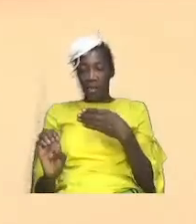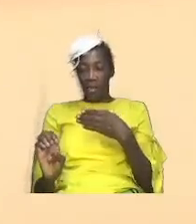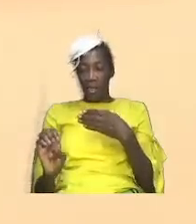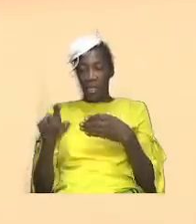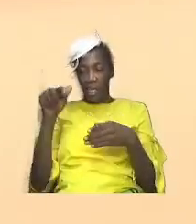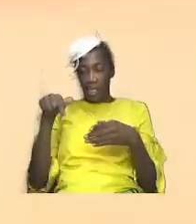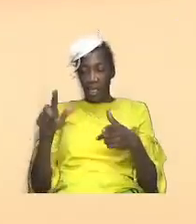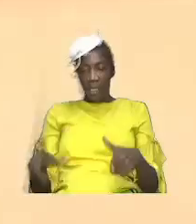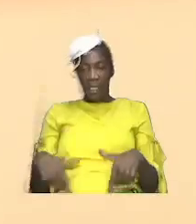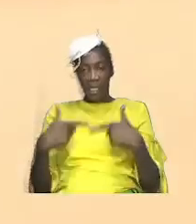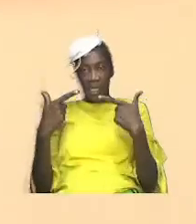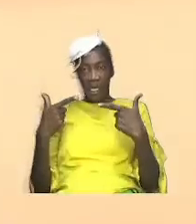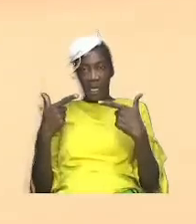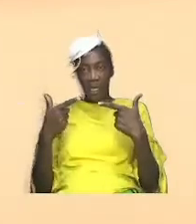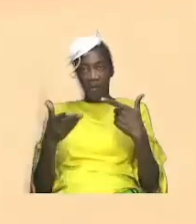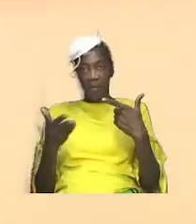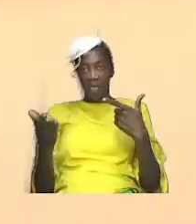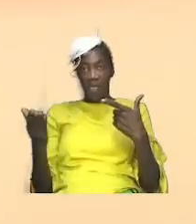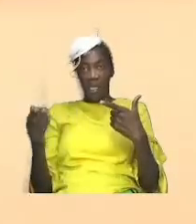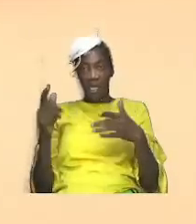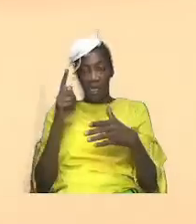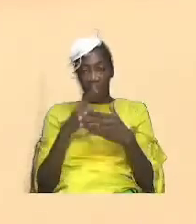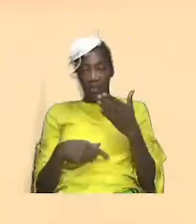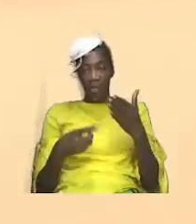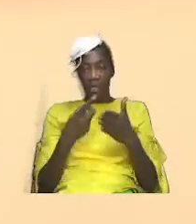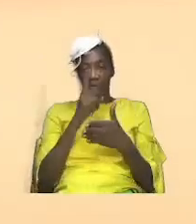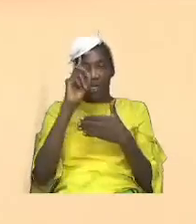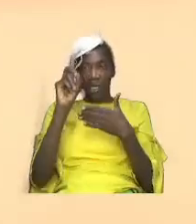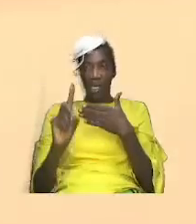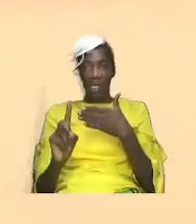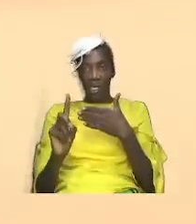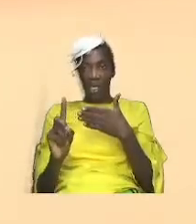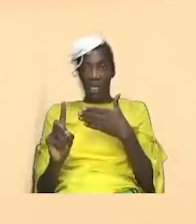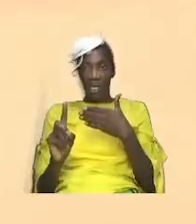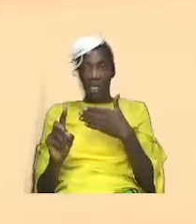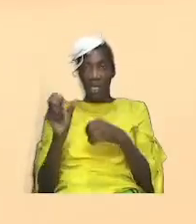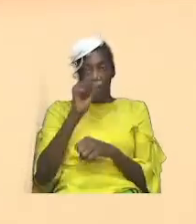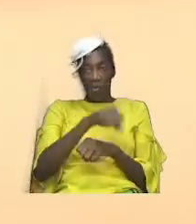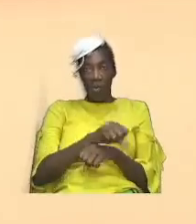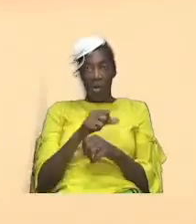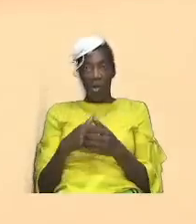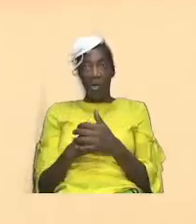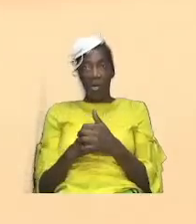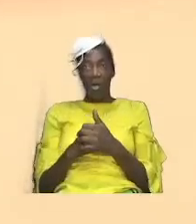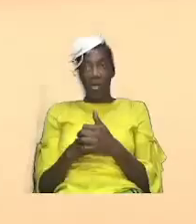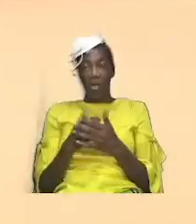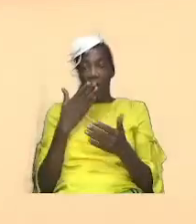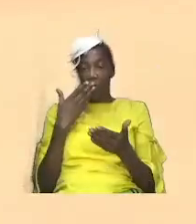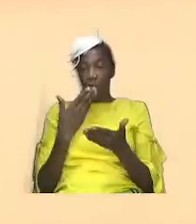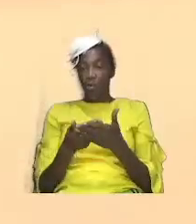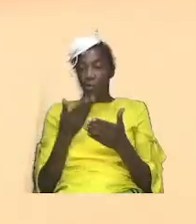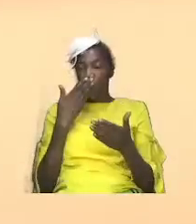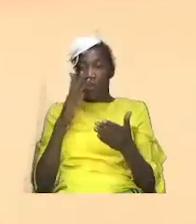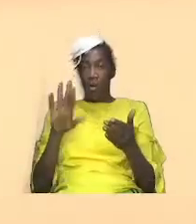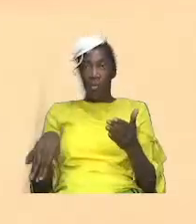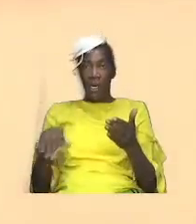works, the things, what we did, that is work, whether good or bad.